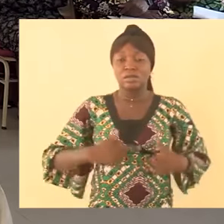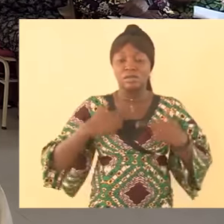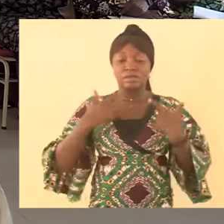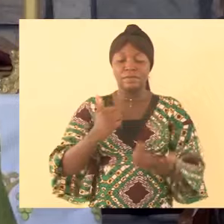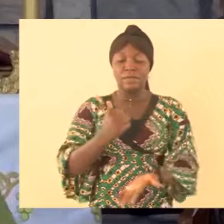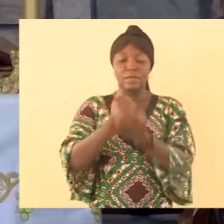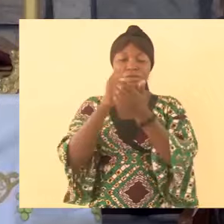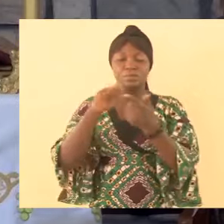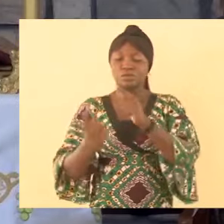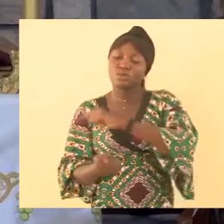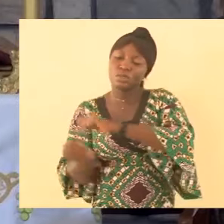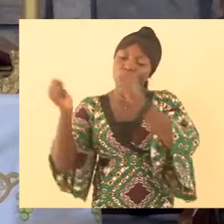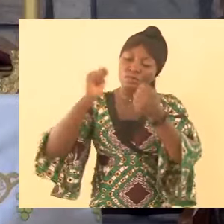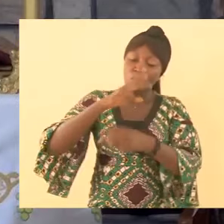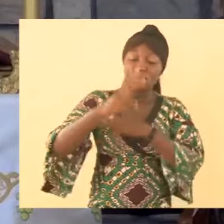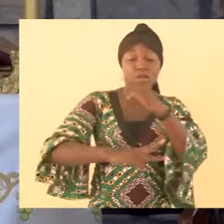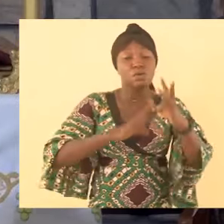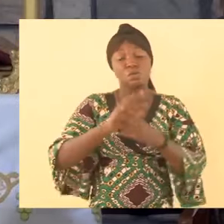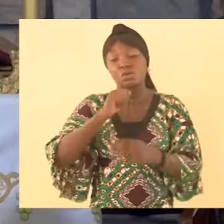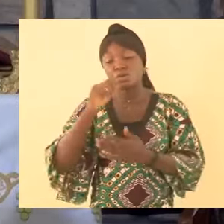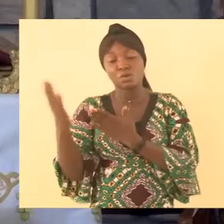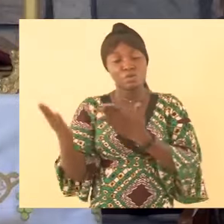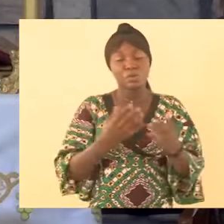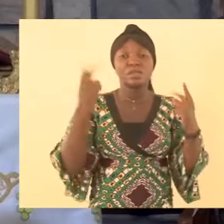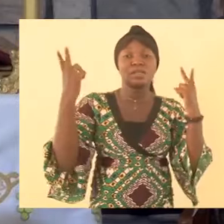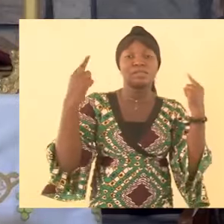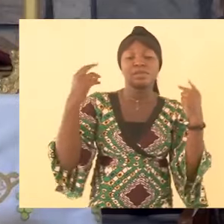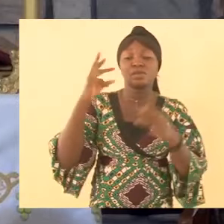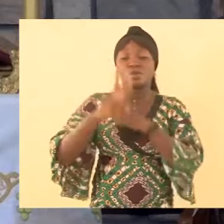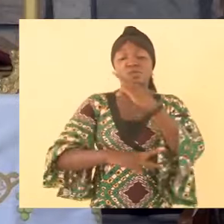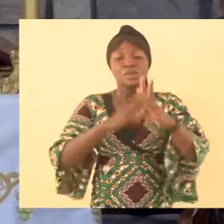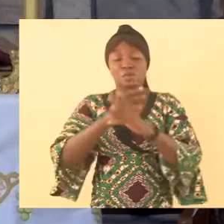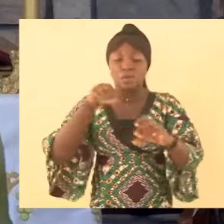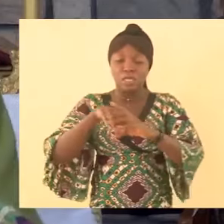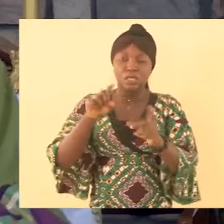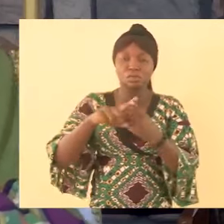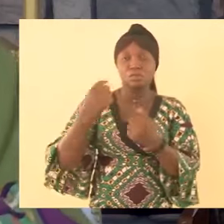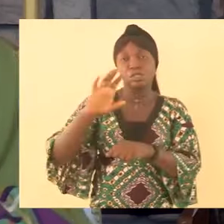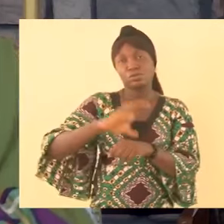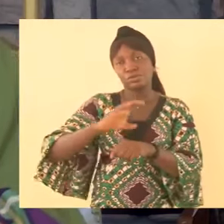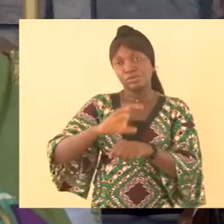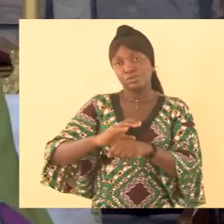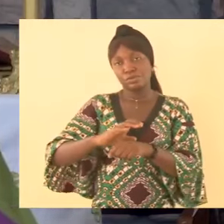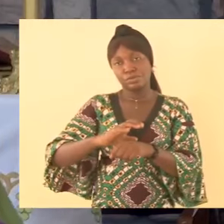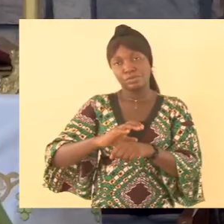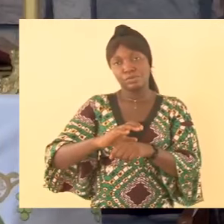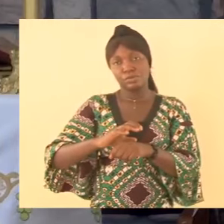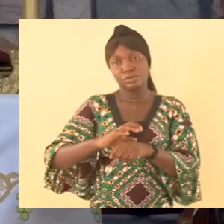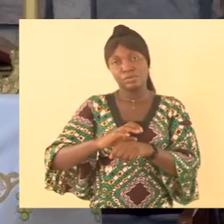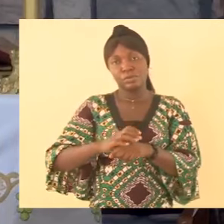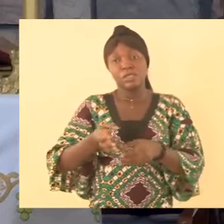helping to transform the world. You shouldn't bring the vanity of the world into the church.